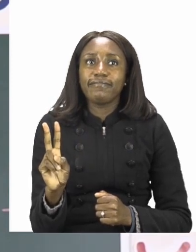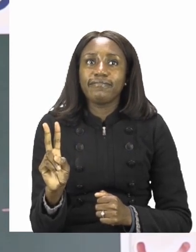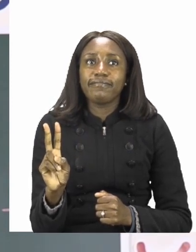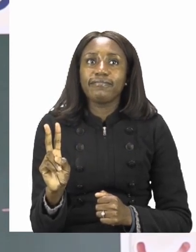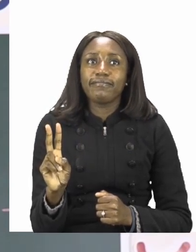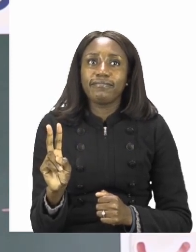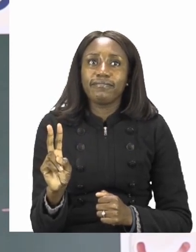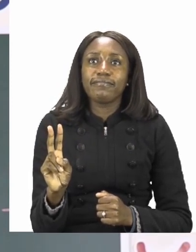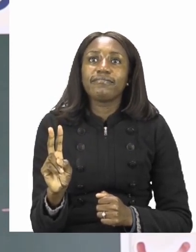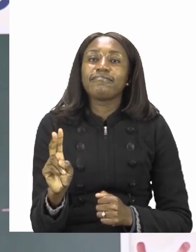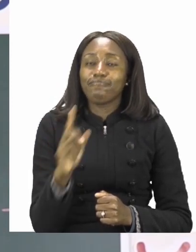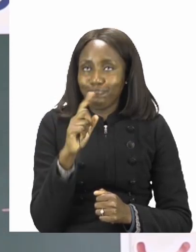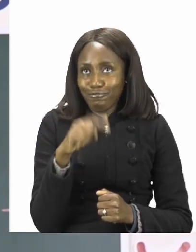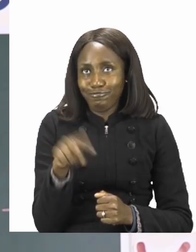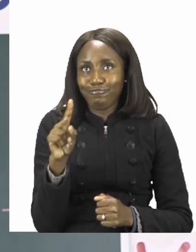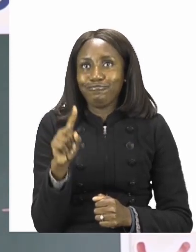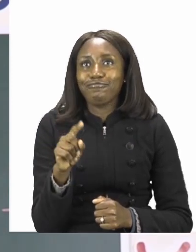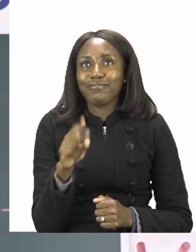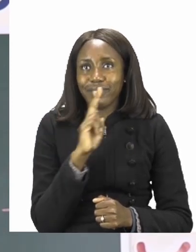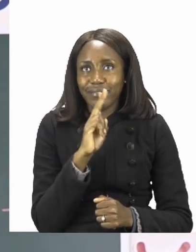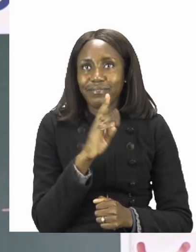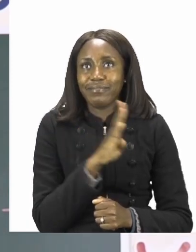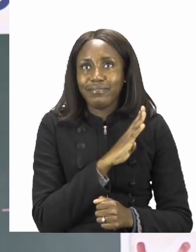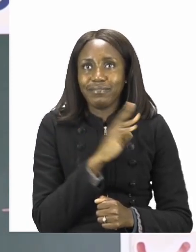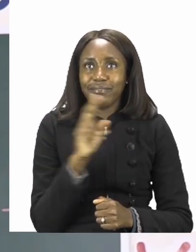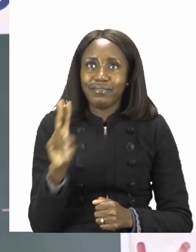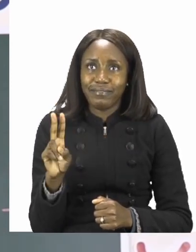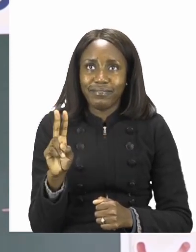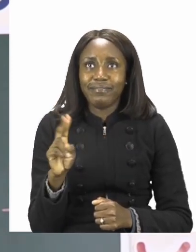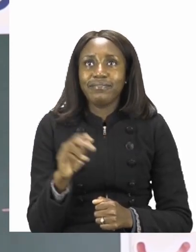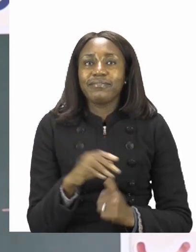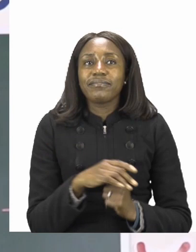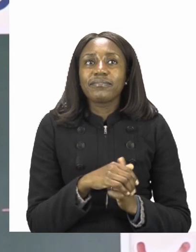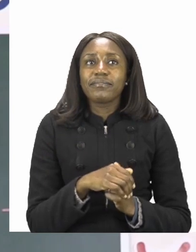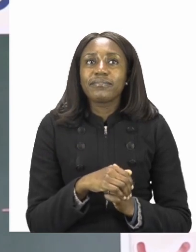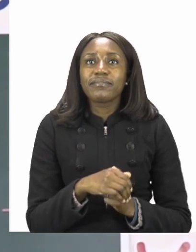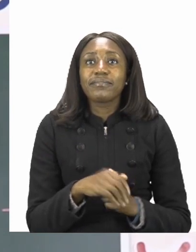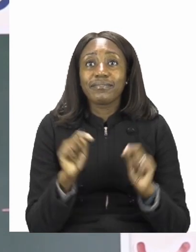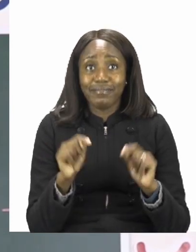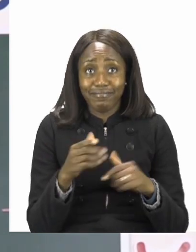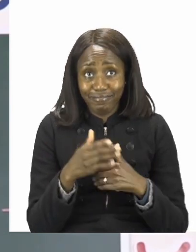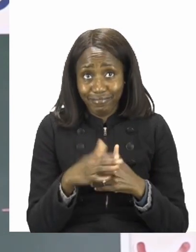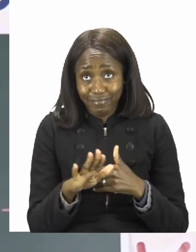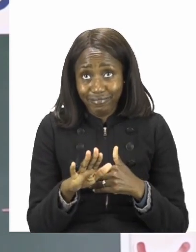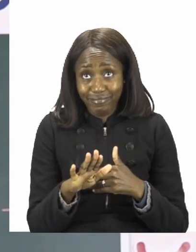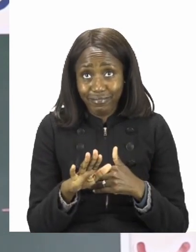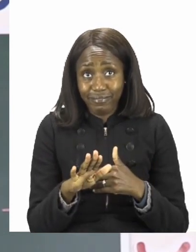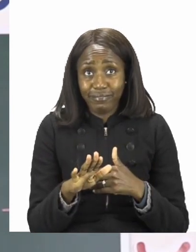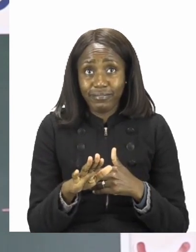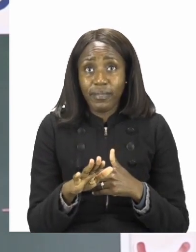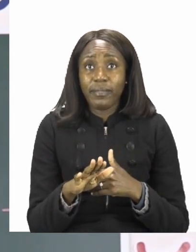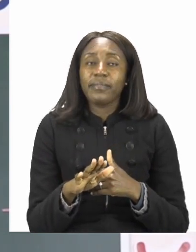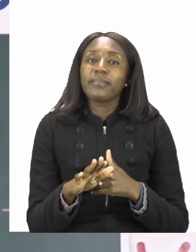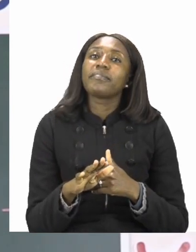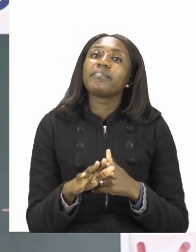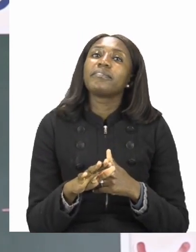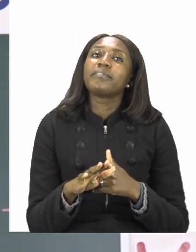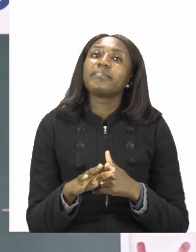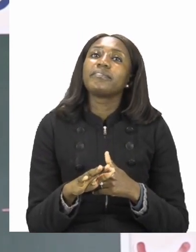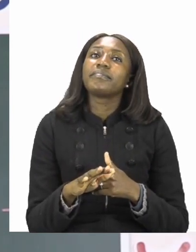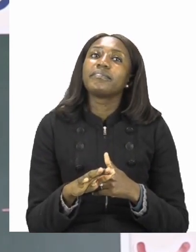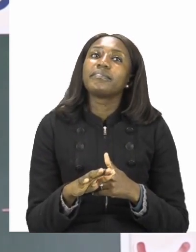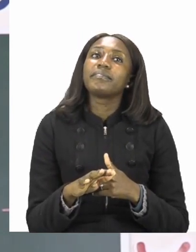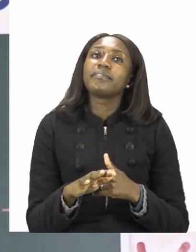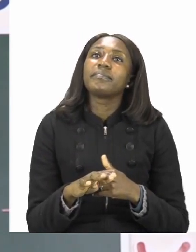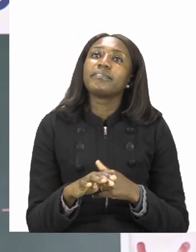42. So yes, our answer is correct. So now that we have filled up our number pattern,